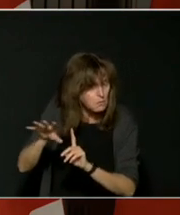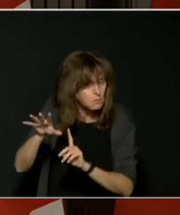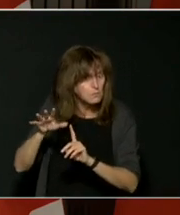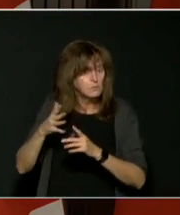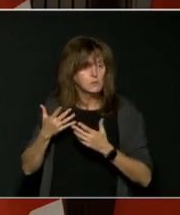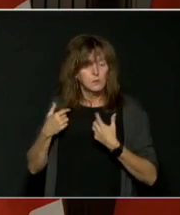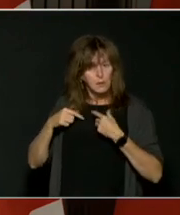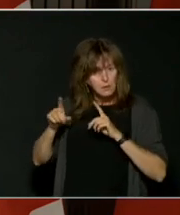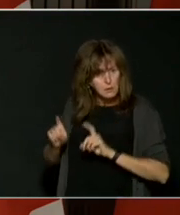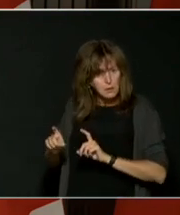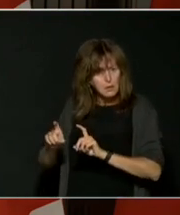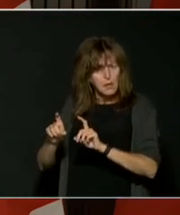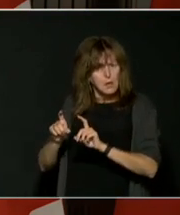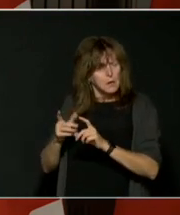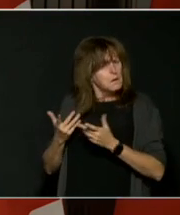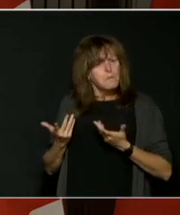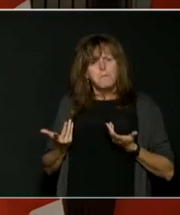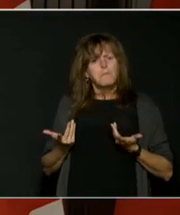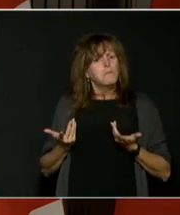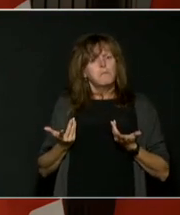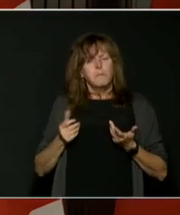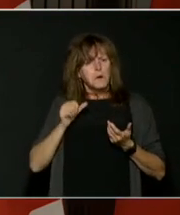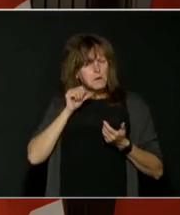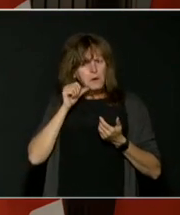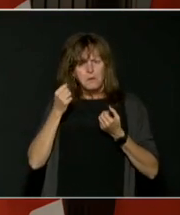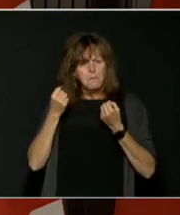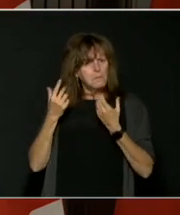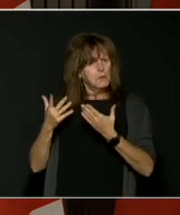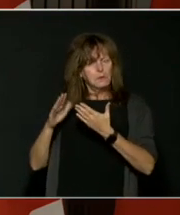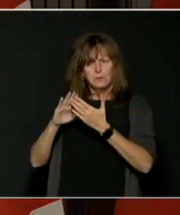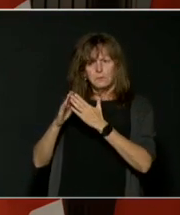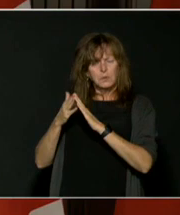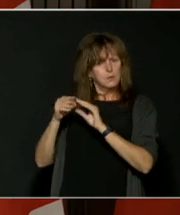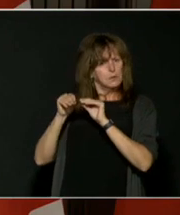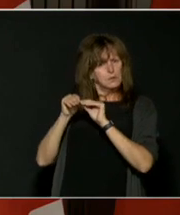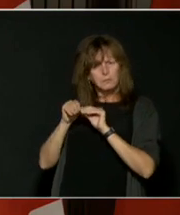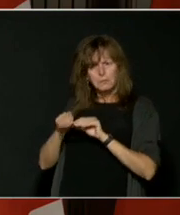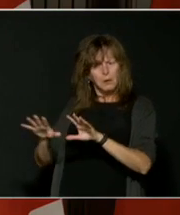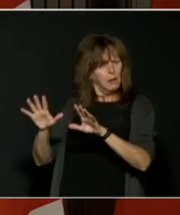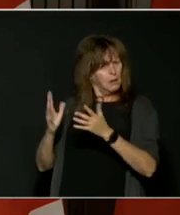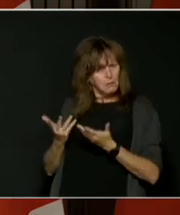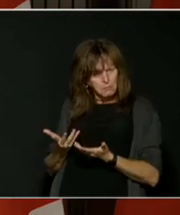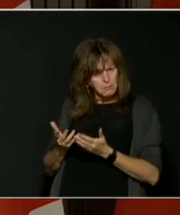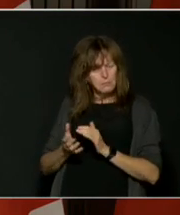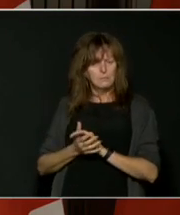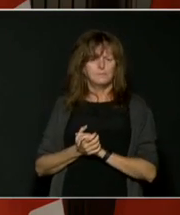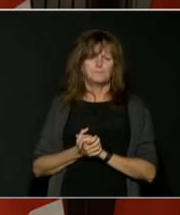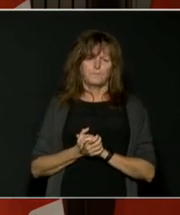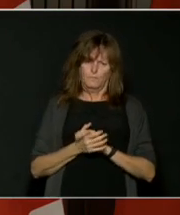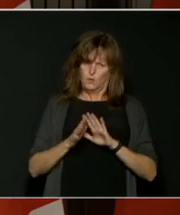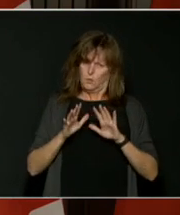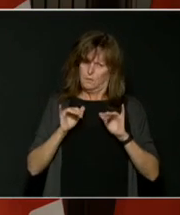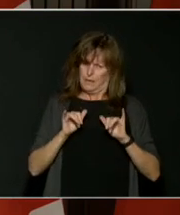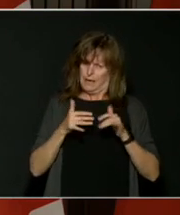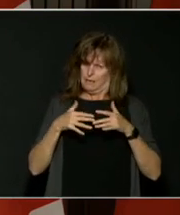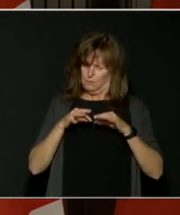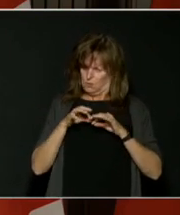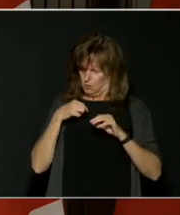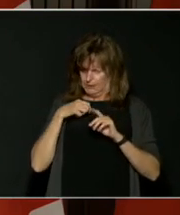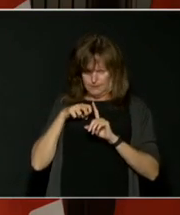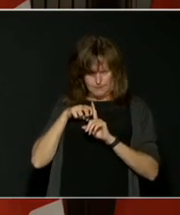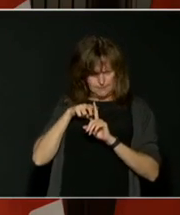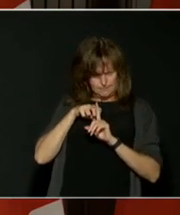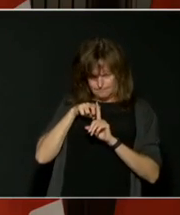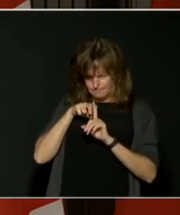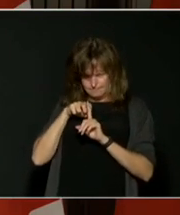was very important and very key for us to understand that. And in fact, that's also been supported